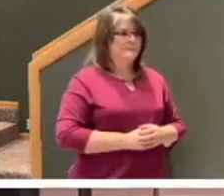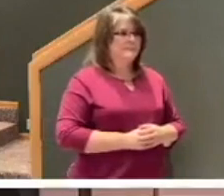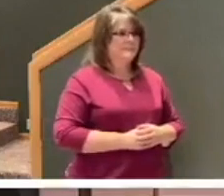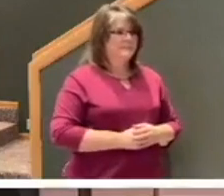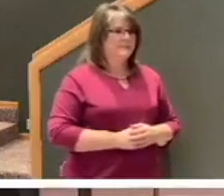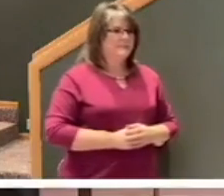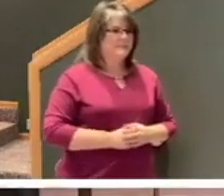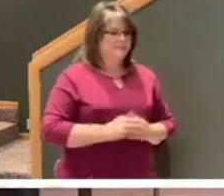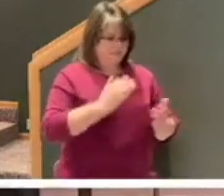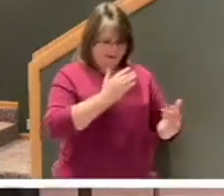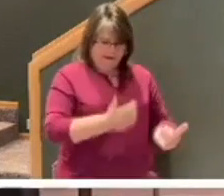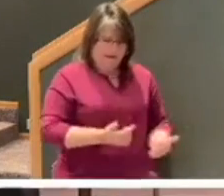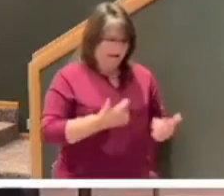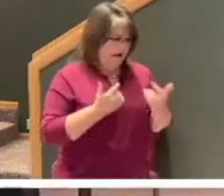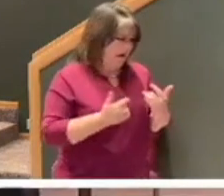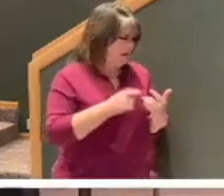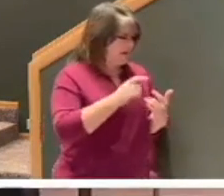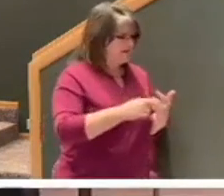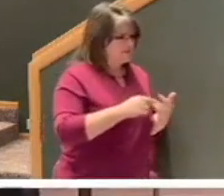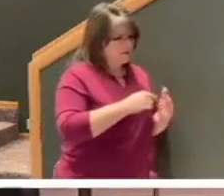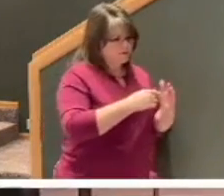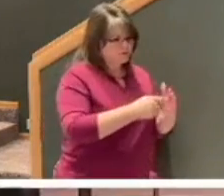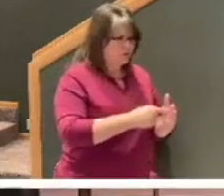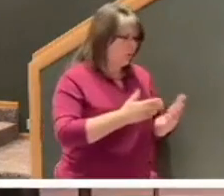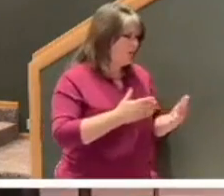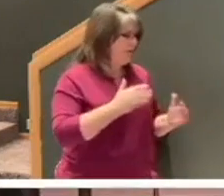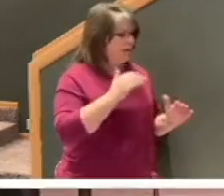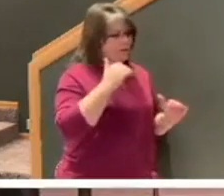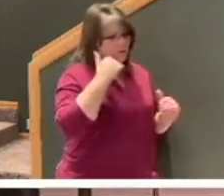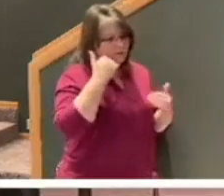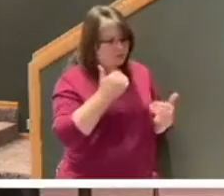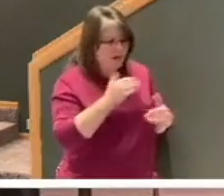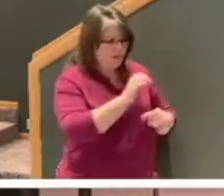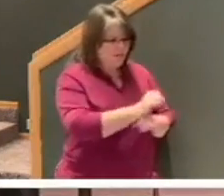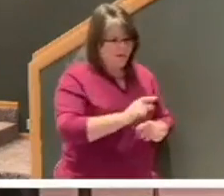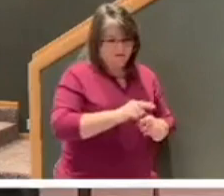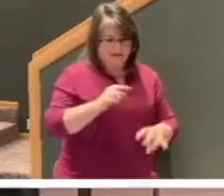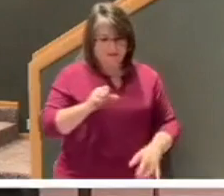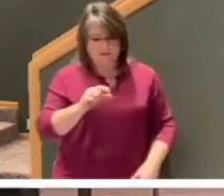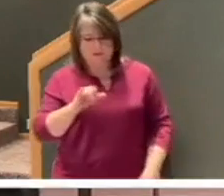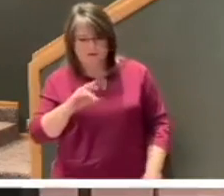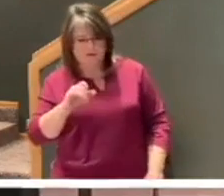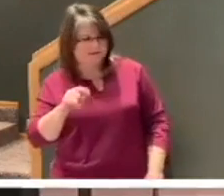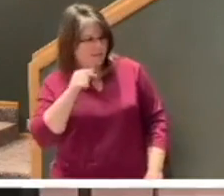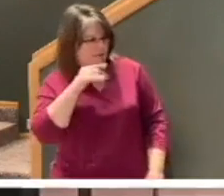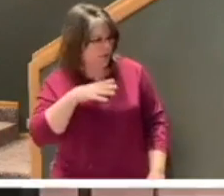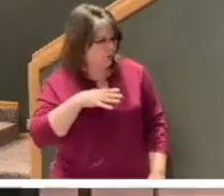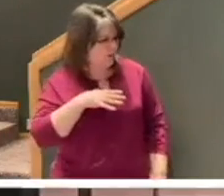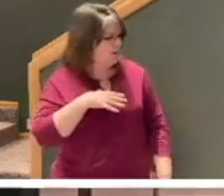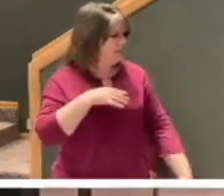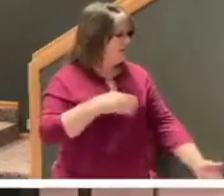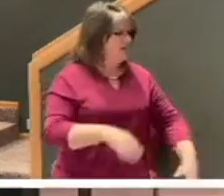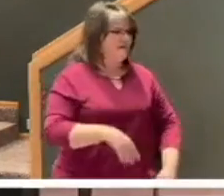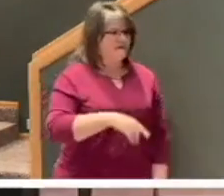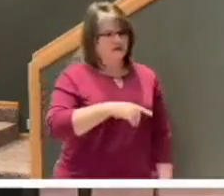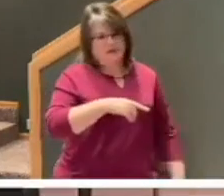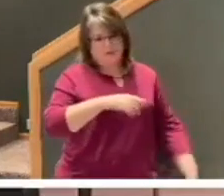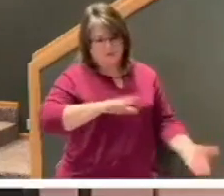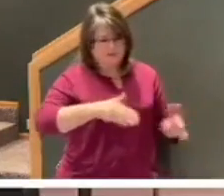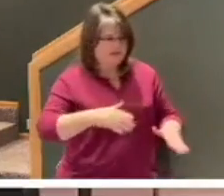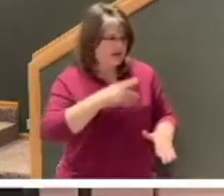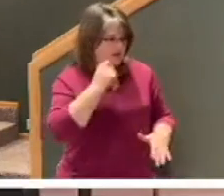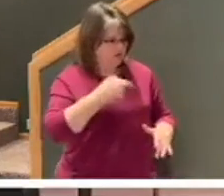Are our lives supposed to be marked by shame and chains of bondage like the Samaritan woman? Dead, dry religion leaves